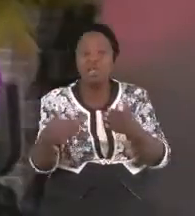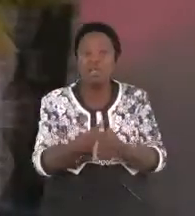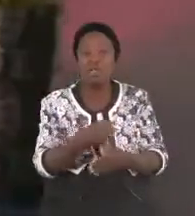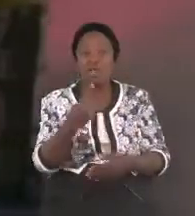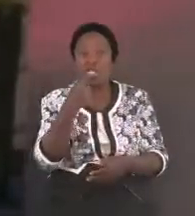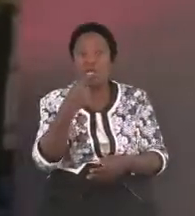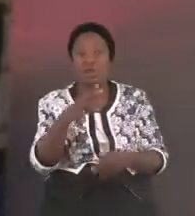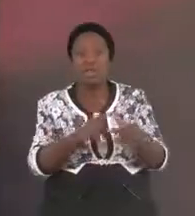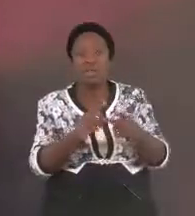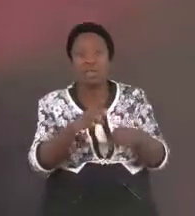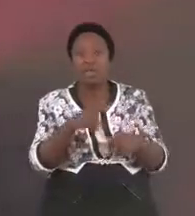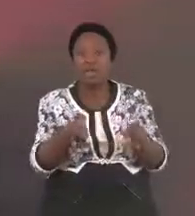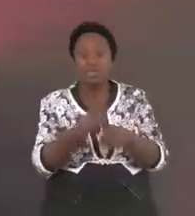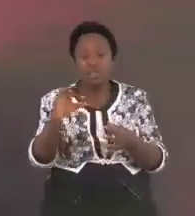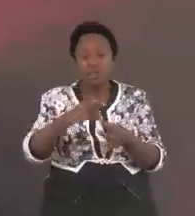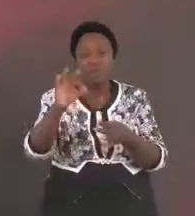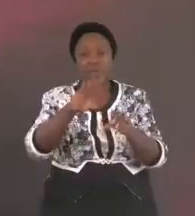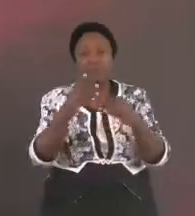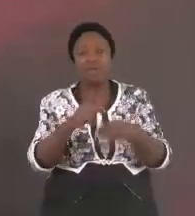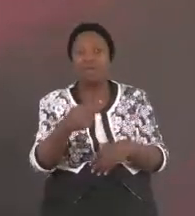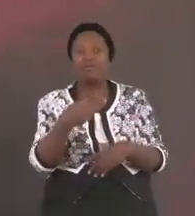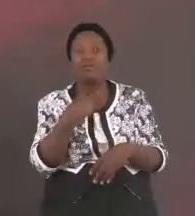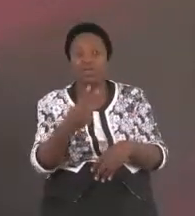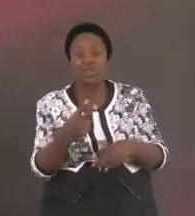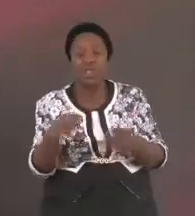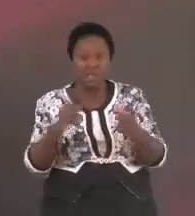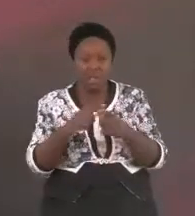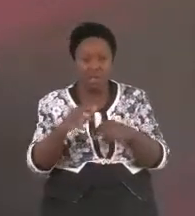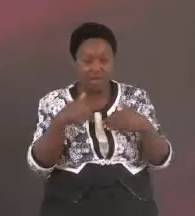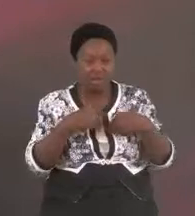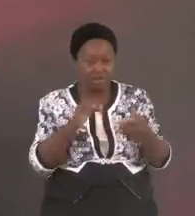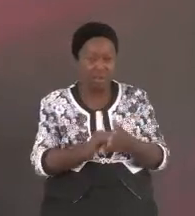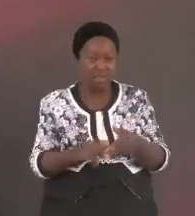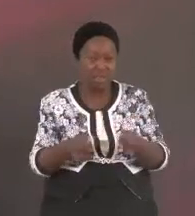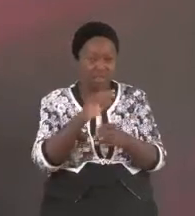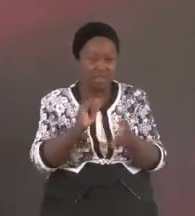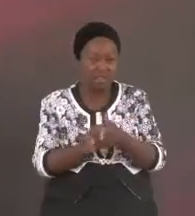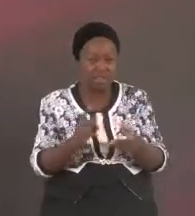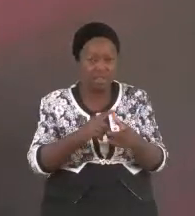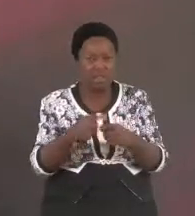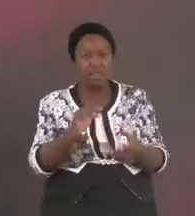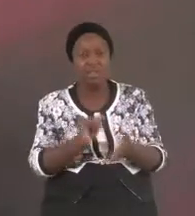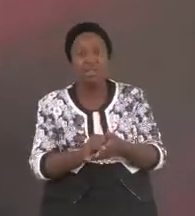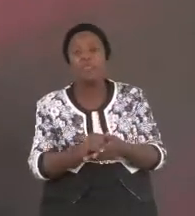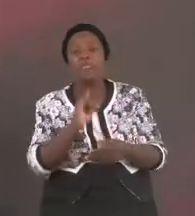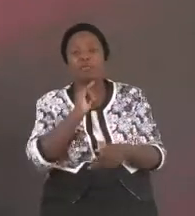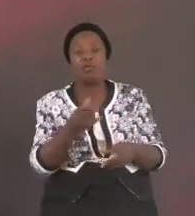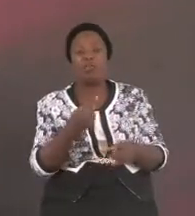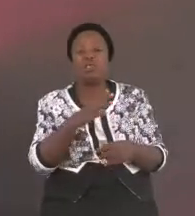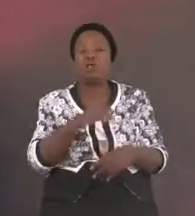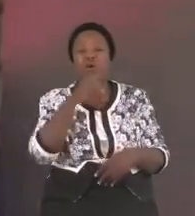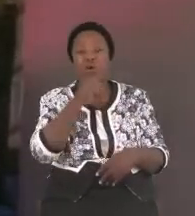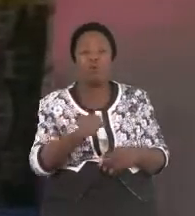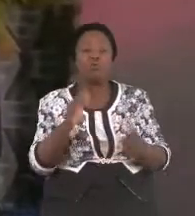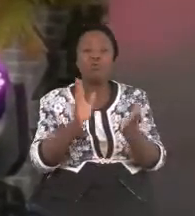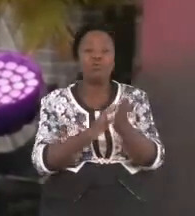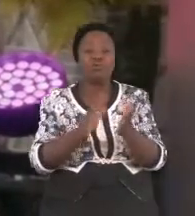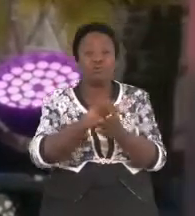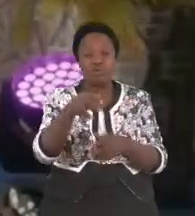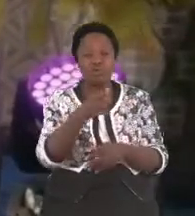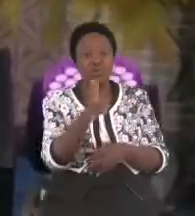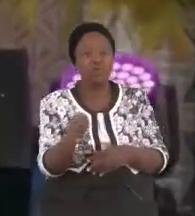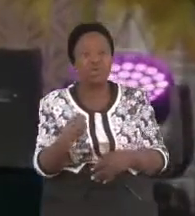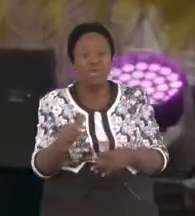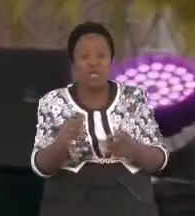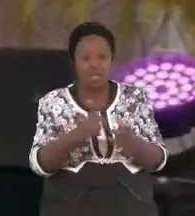utterance. If he had anything like that, he said, that's new. I'm of the old school, John. In Acts of the Apostles, chapter 3, Peter